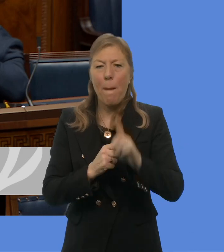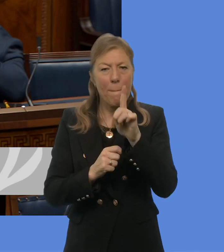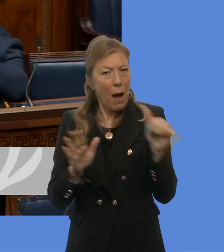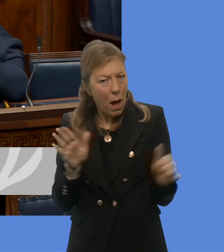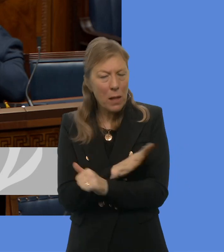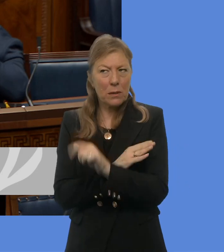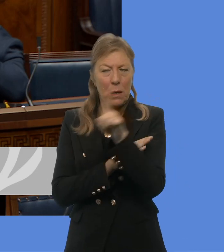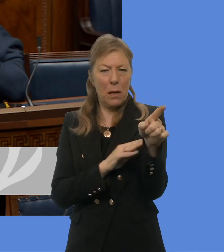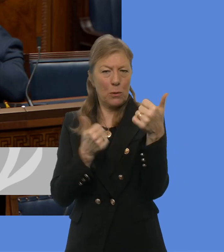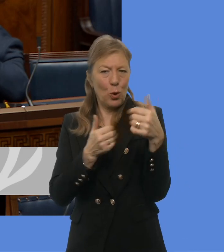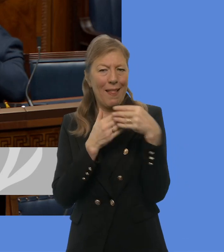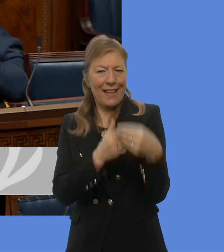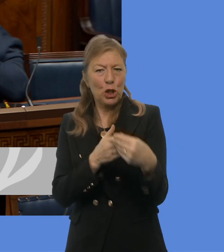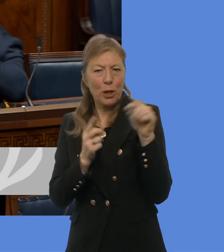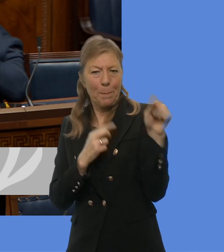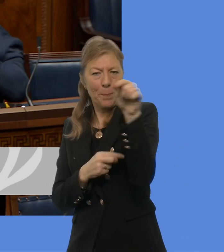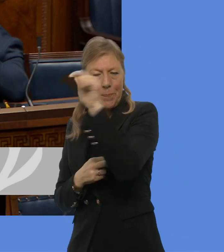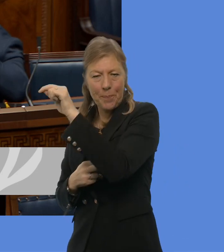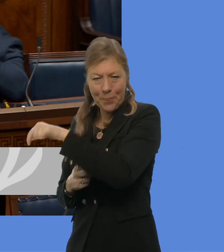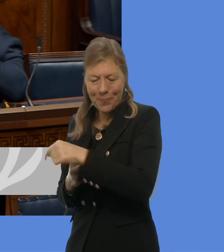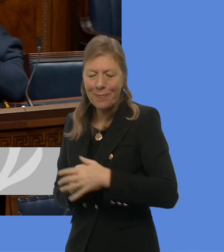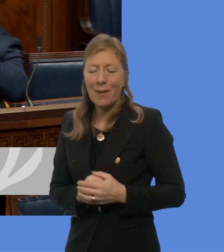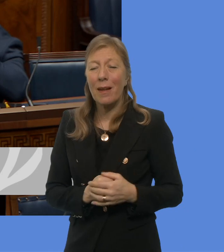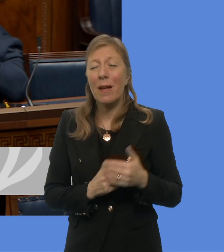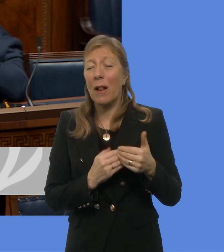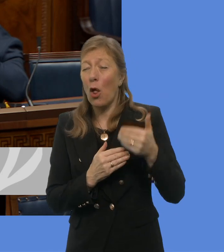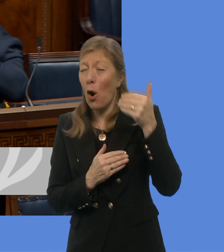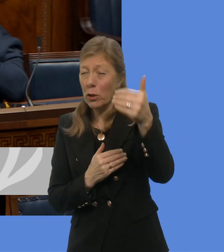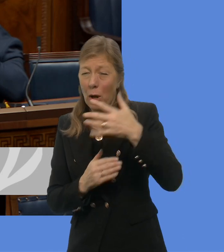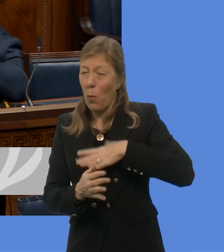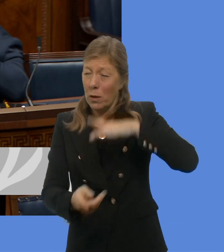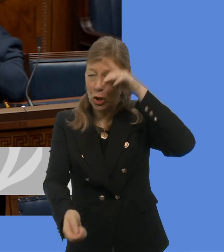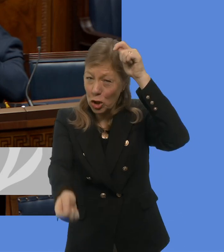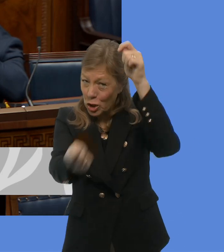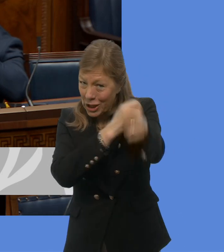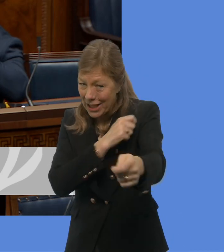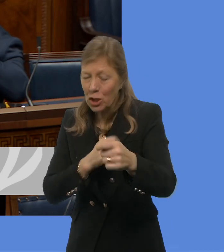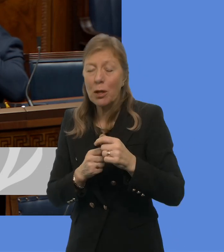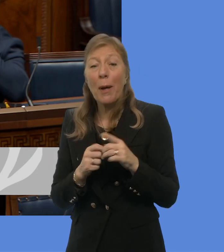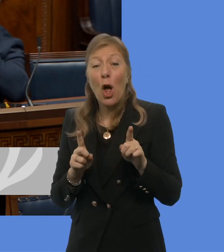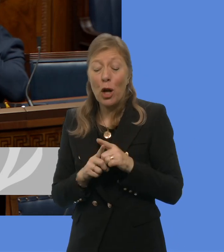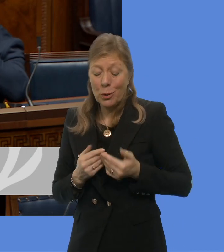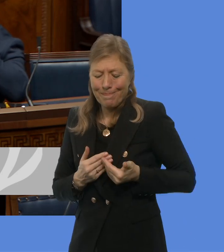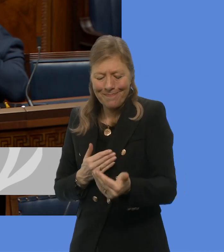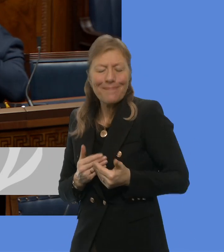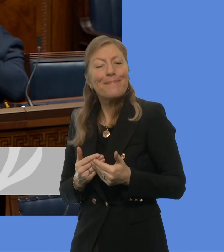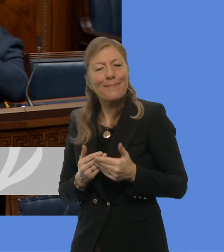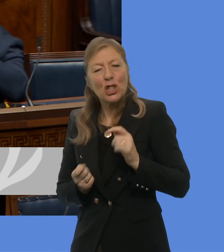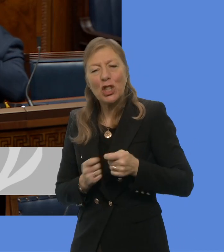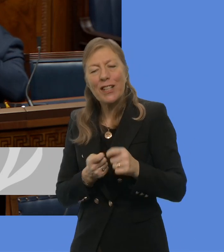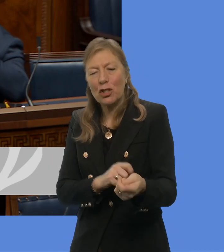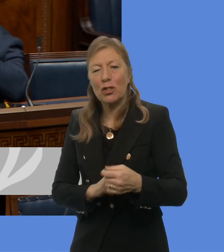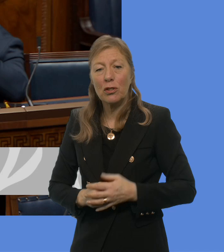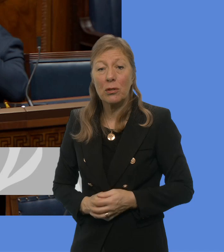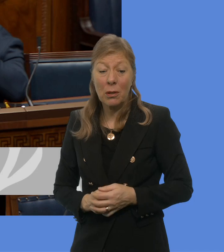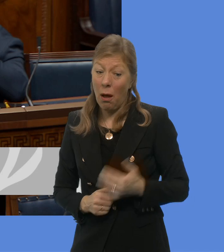necessary will only be deliverable in the longer term, we're also trying to make progress in a number of key areas. Achievements to date